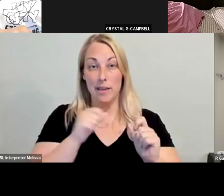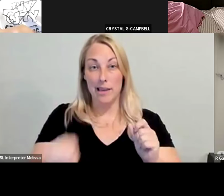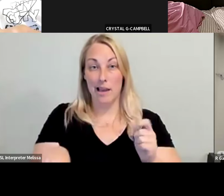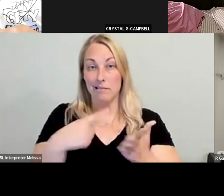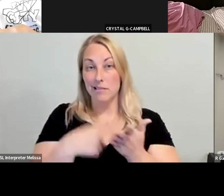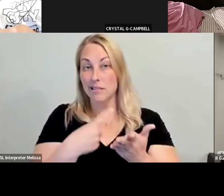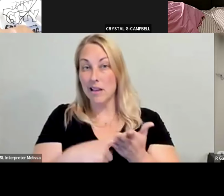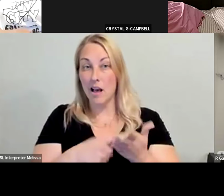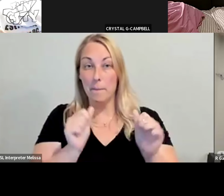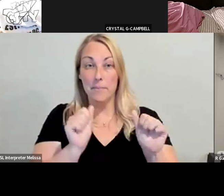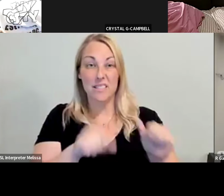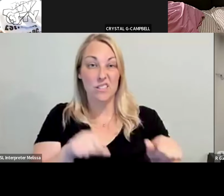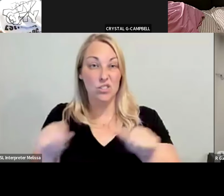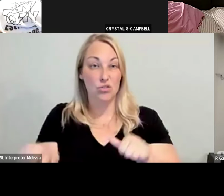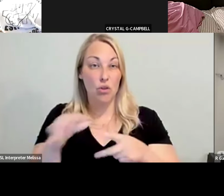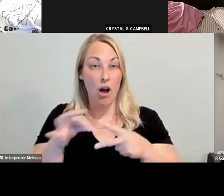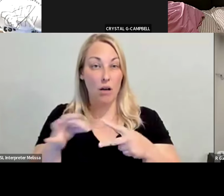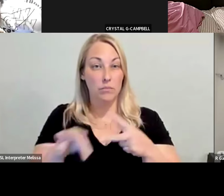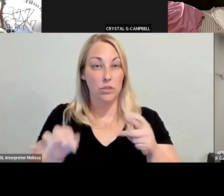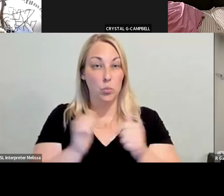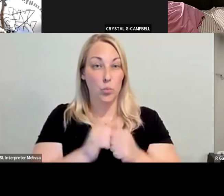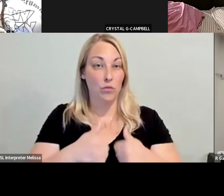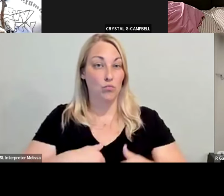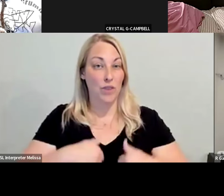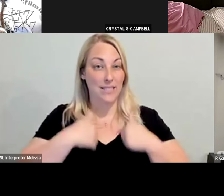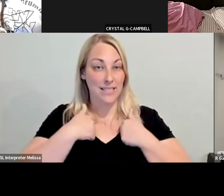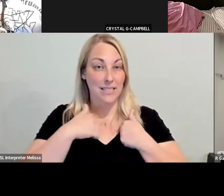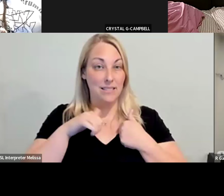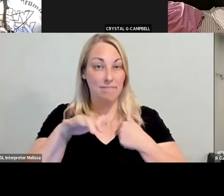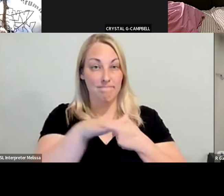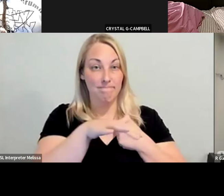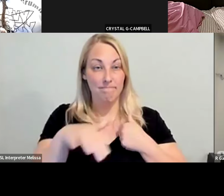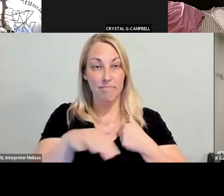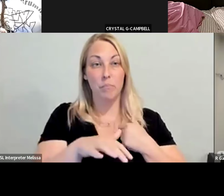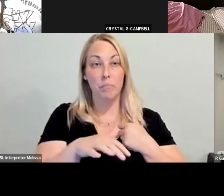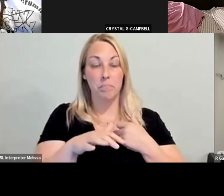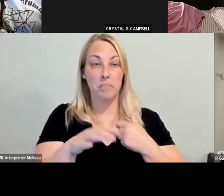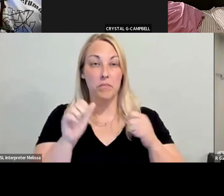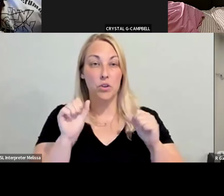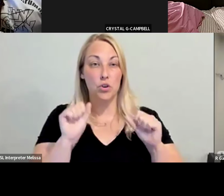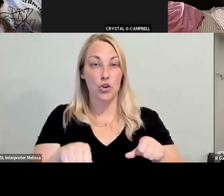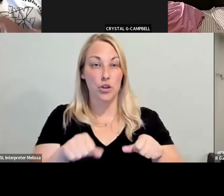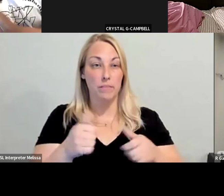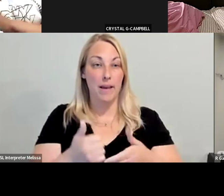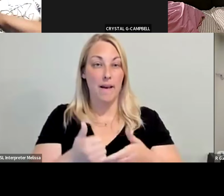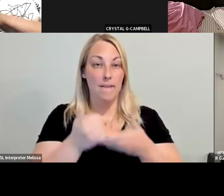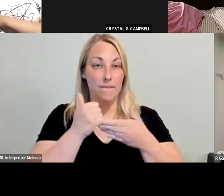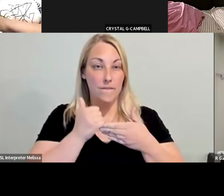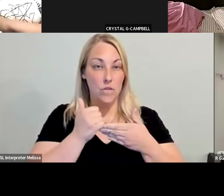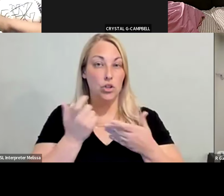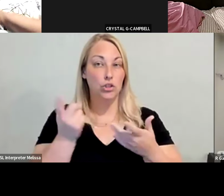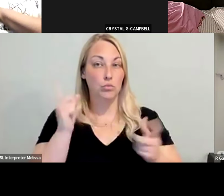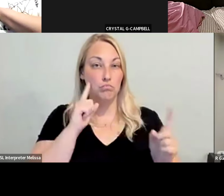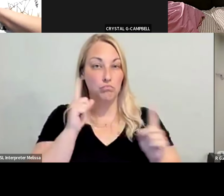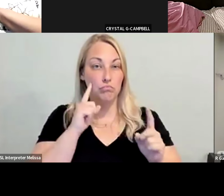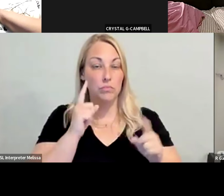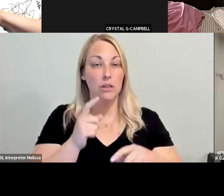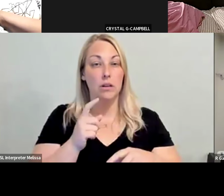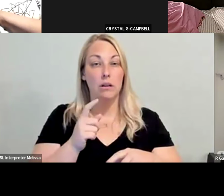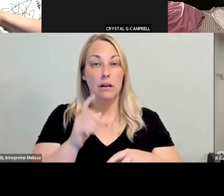residents, I think that would be helpful, just to kind of hear what could go there. And I know it says my